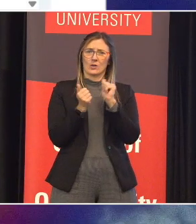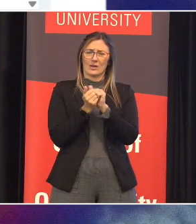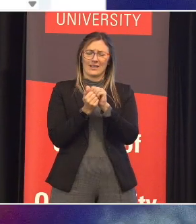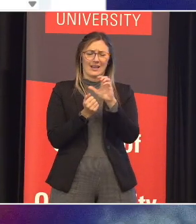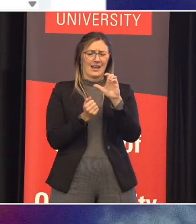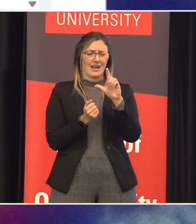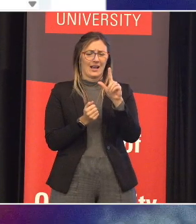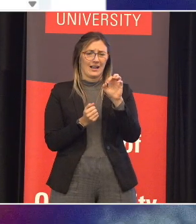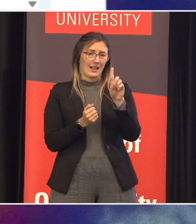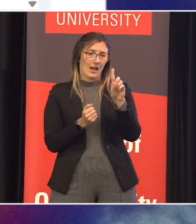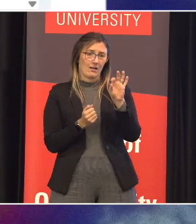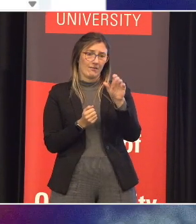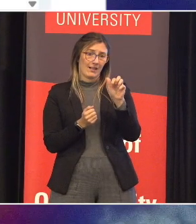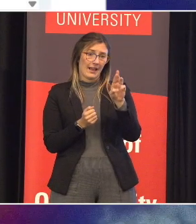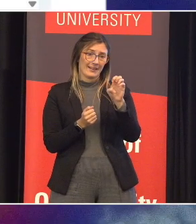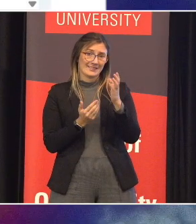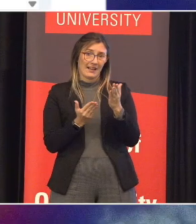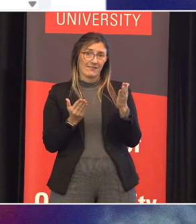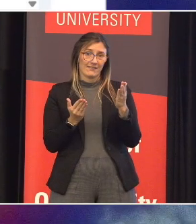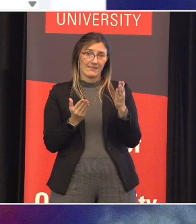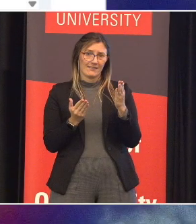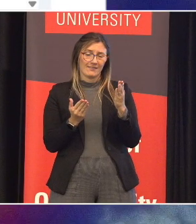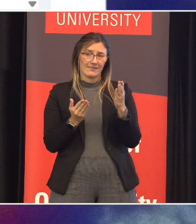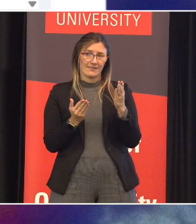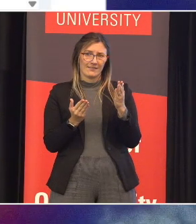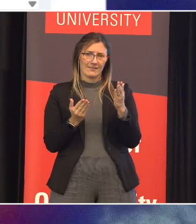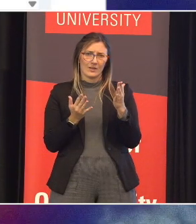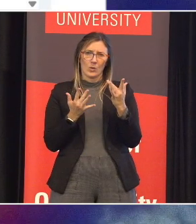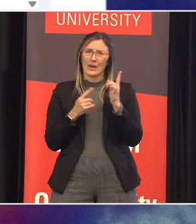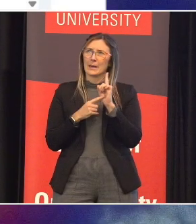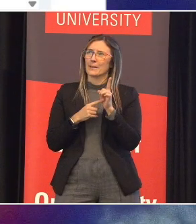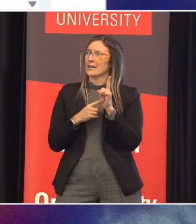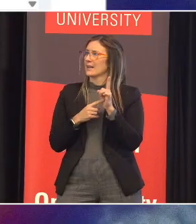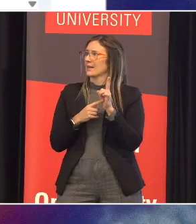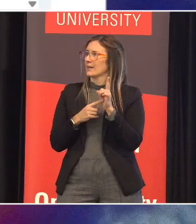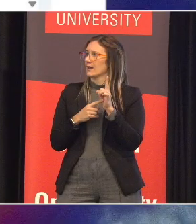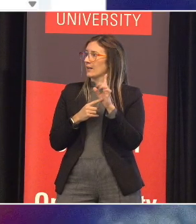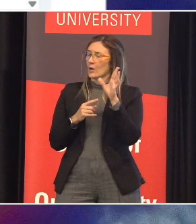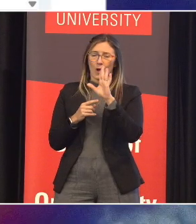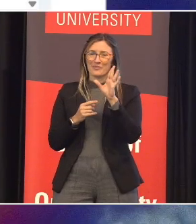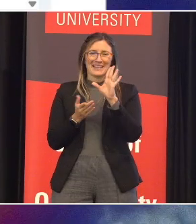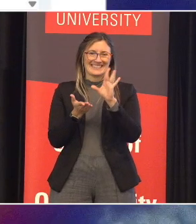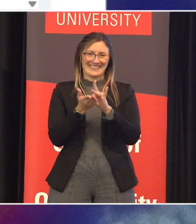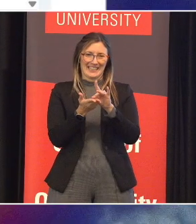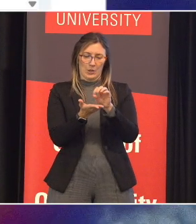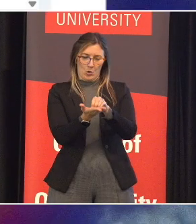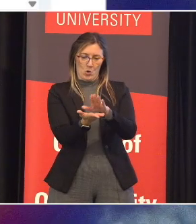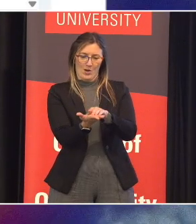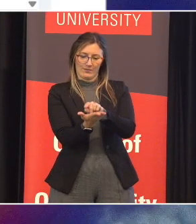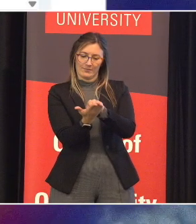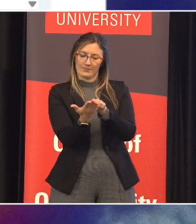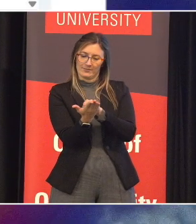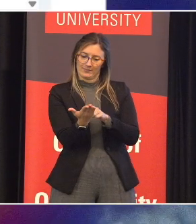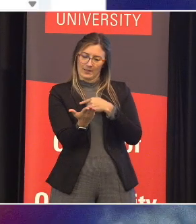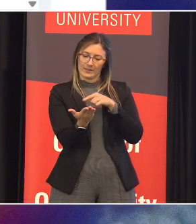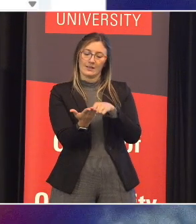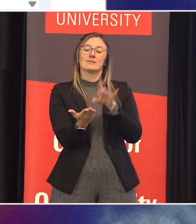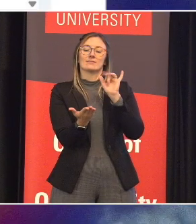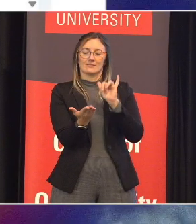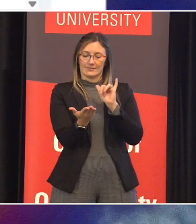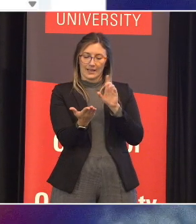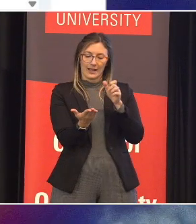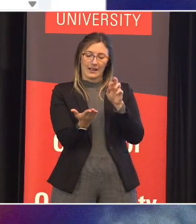Cloudflare stuff. Wait a minute. I have my sticky note is from Cloudflare. Picked it up at a conference.